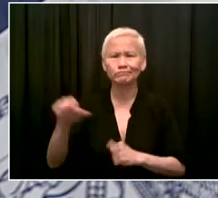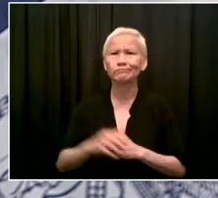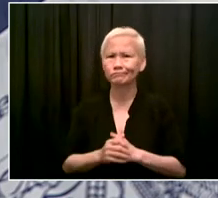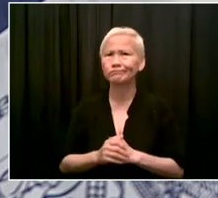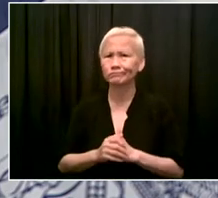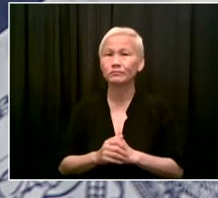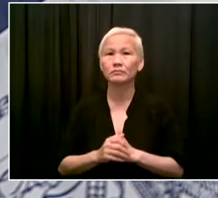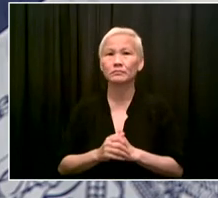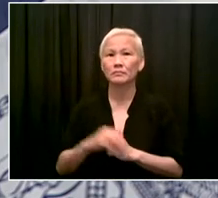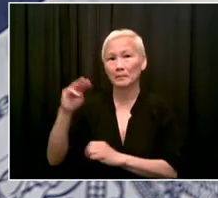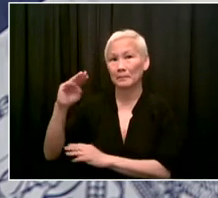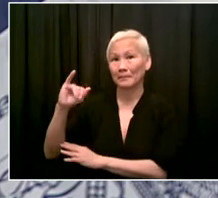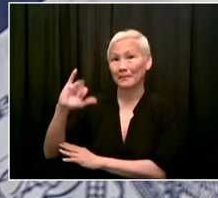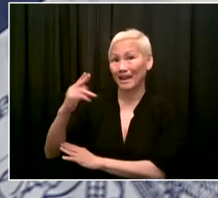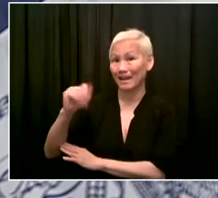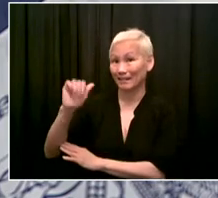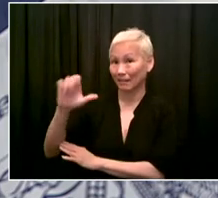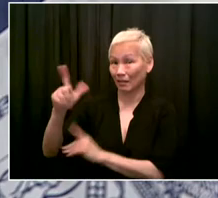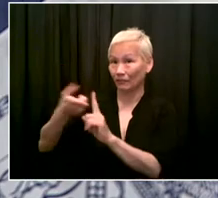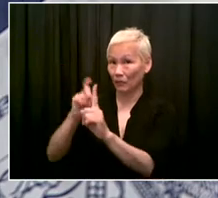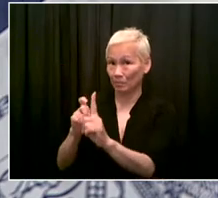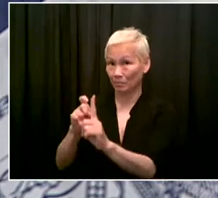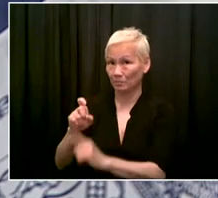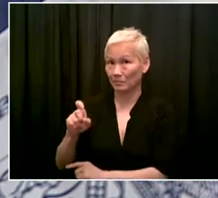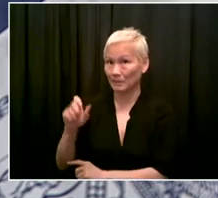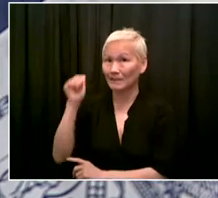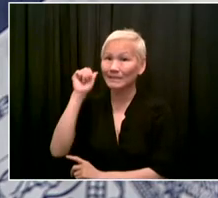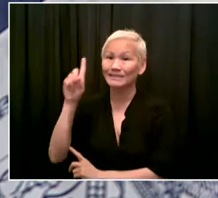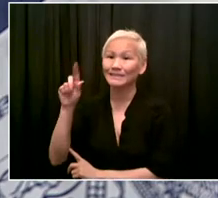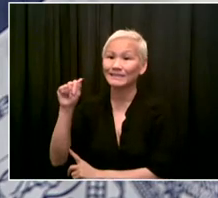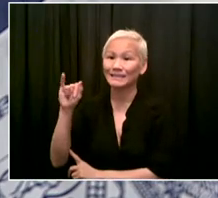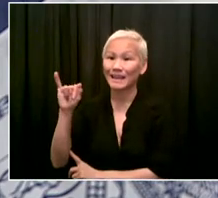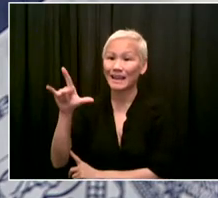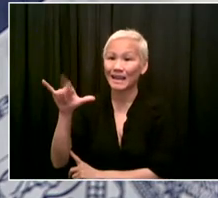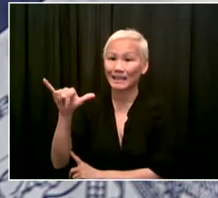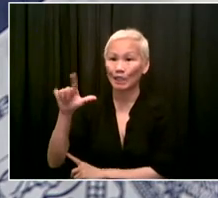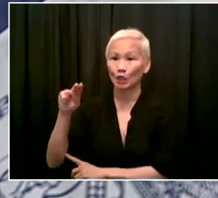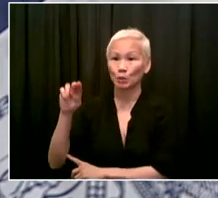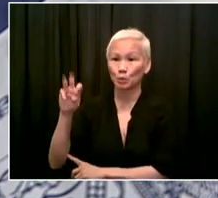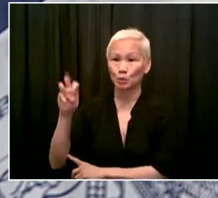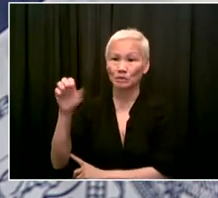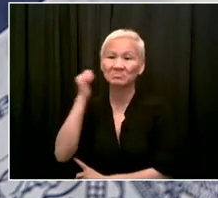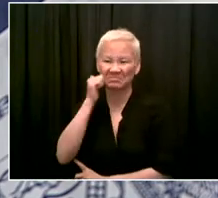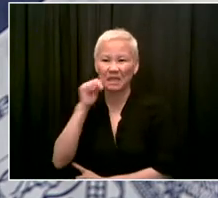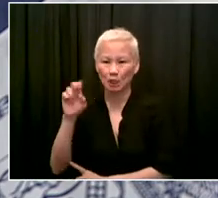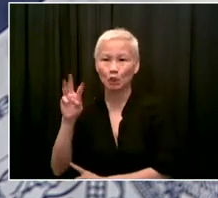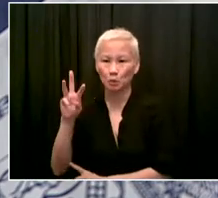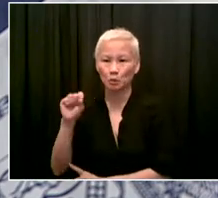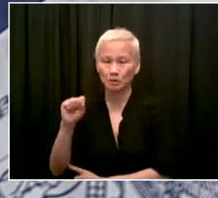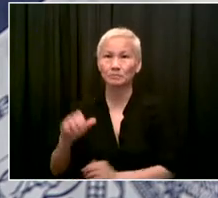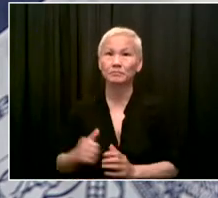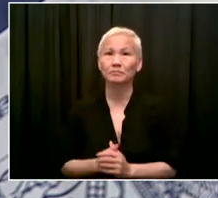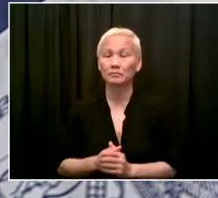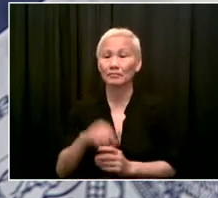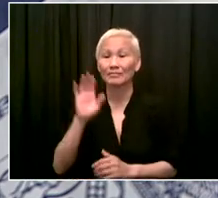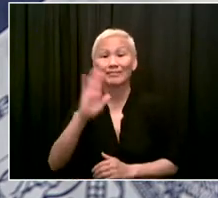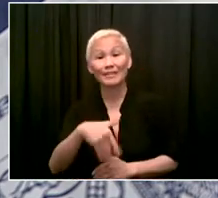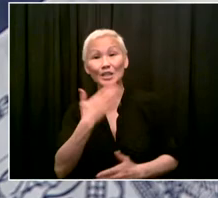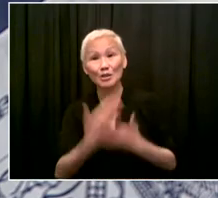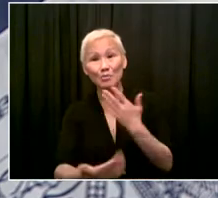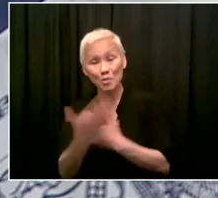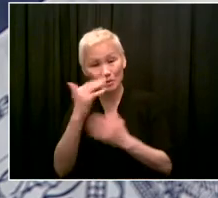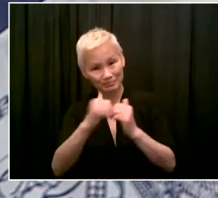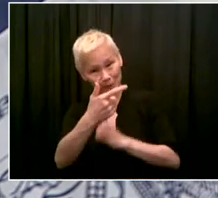Good morning, Mr. Mayor. How you doing? I'm doing well, Michael. Late night, but other than that, I'm doing well. How are you? I'm good.